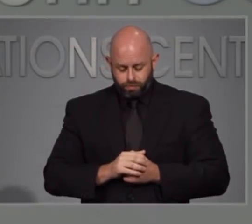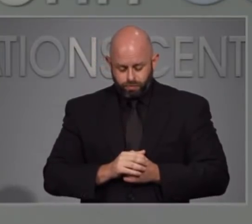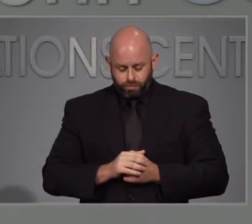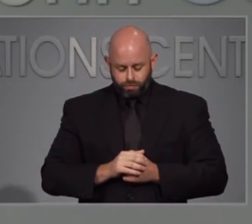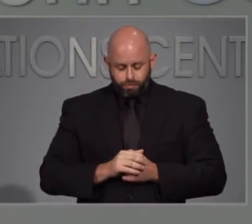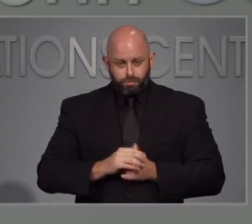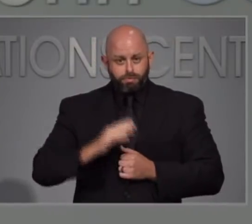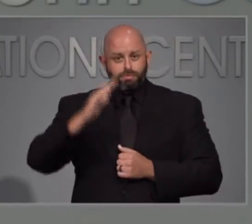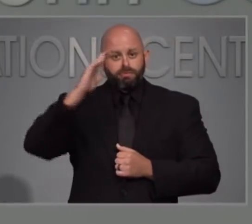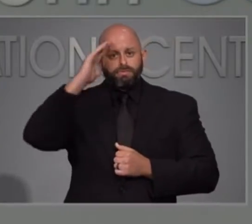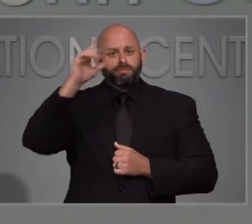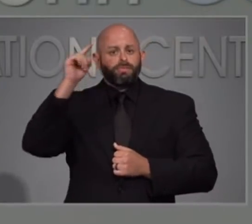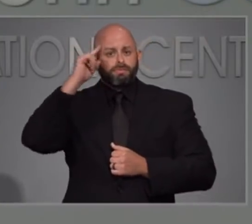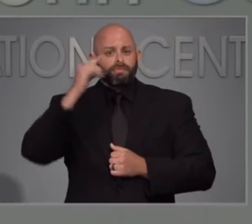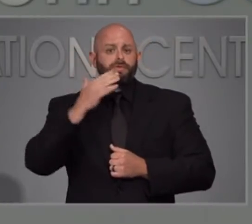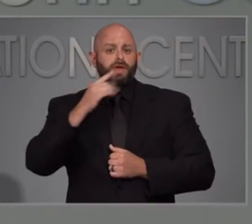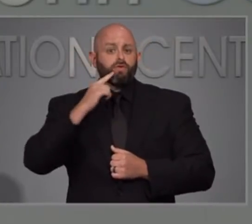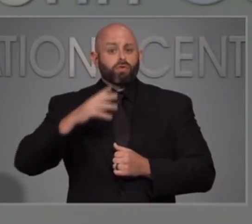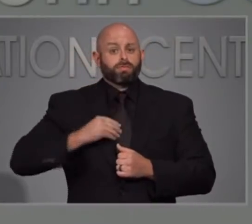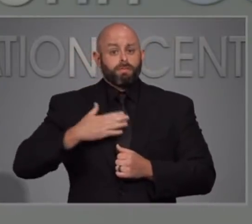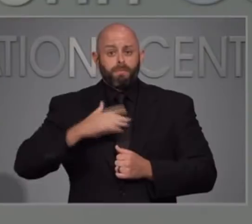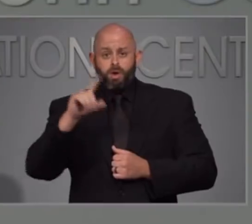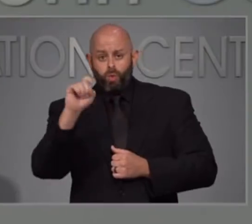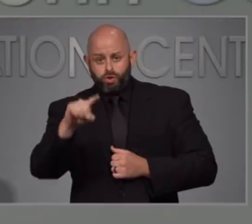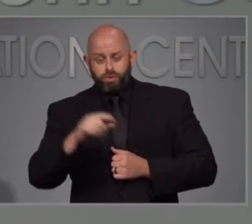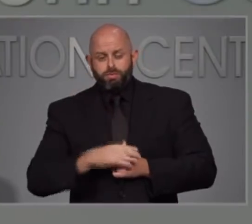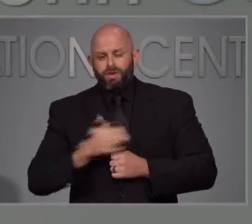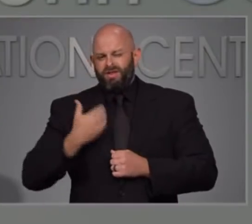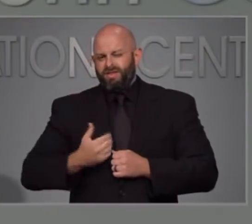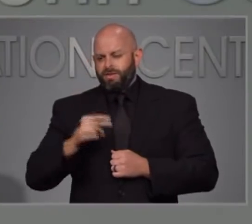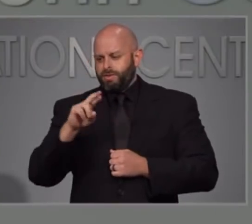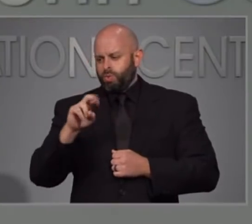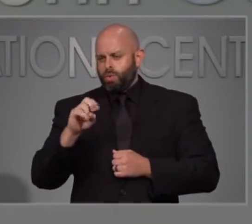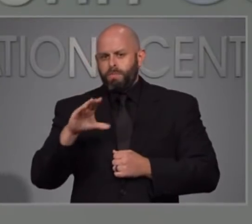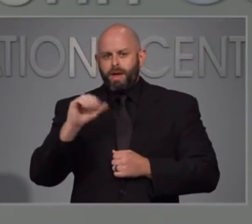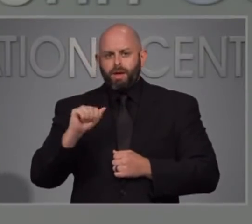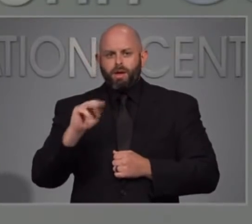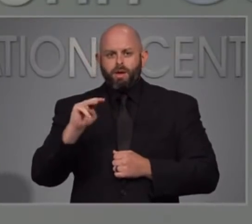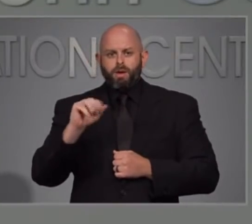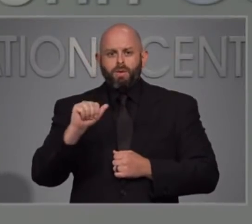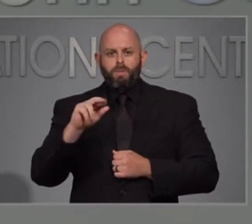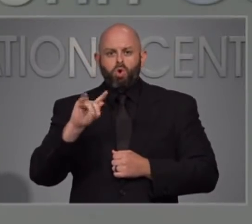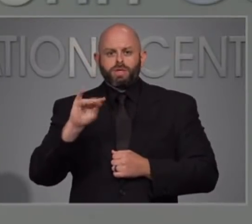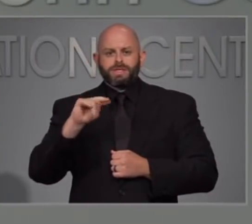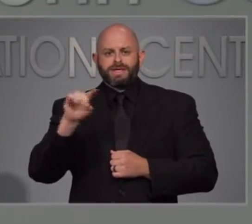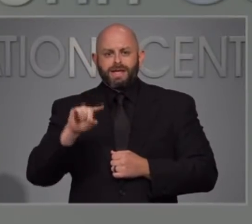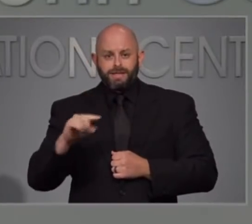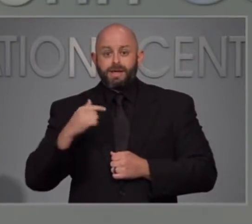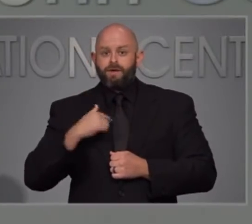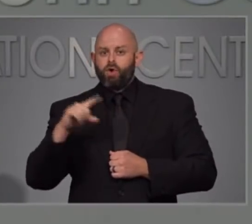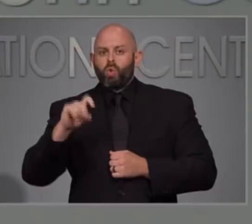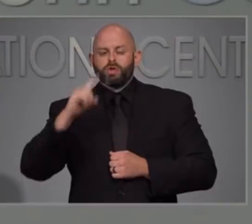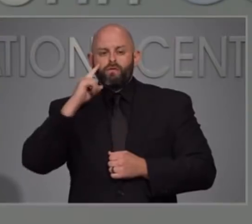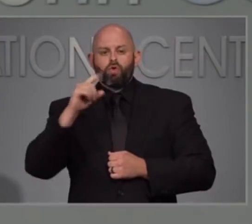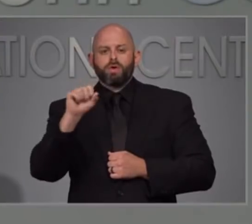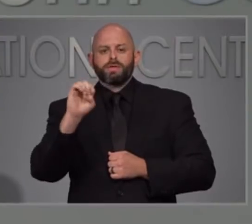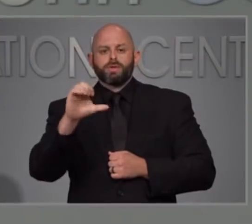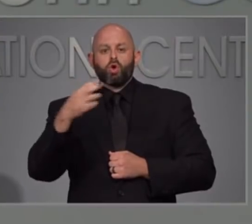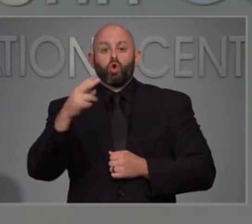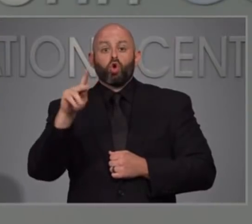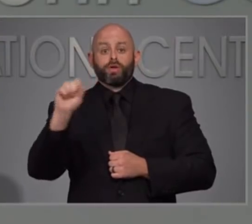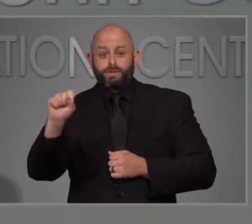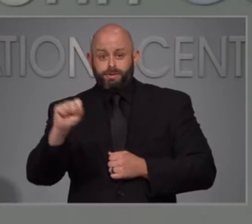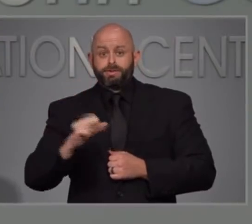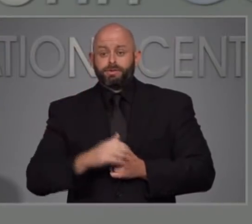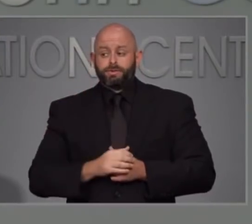Hello, Governor. Thank you for taking my question. This is Rebecca Martinez from WUNC. I have a question for Secretary Hooks. I wanted to ask for an